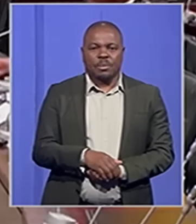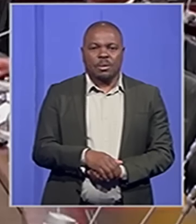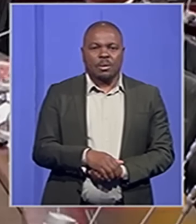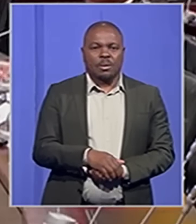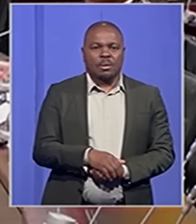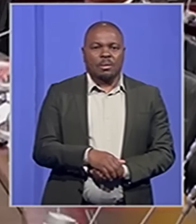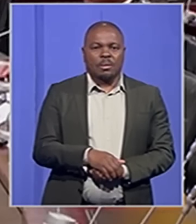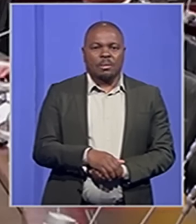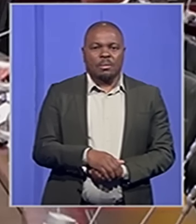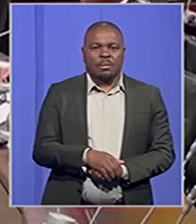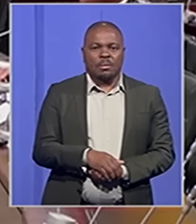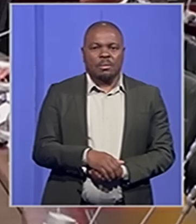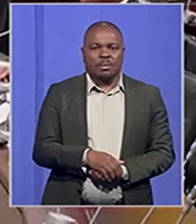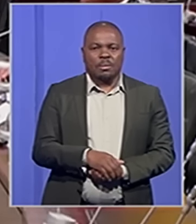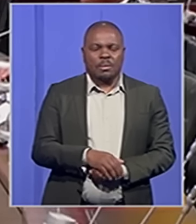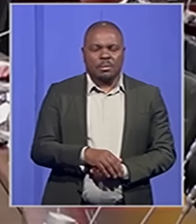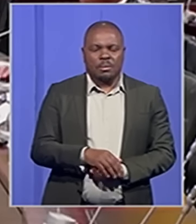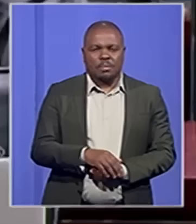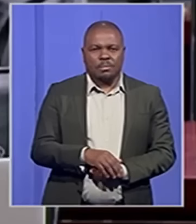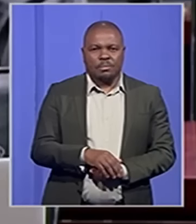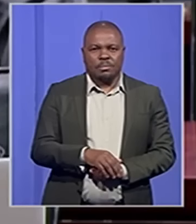Ukomishenara wa maphodisa KwaZulu-Natal